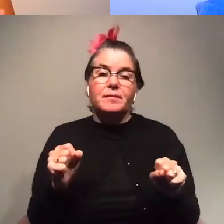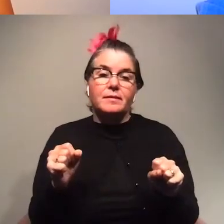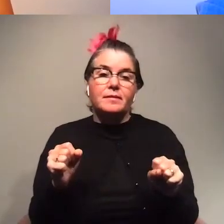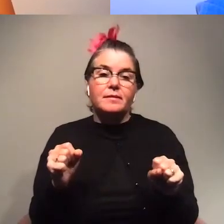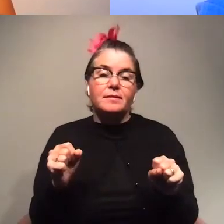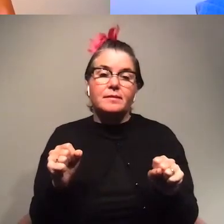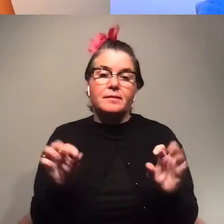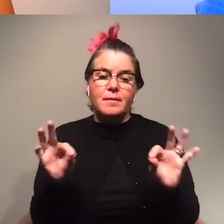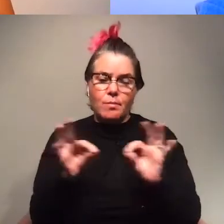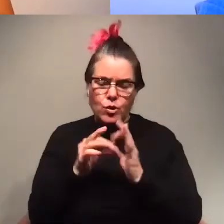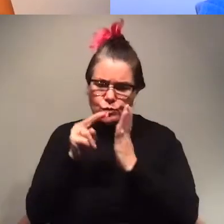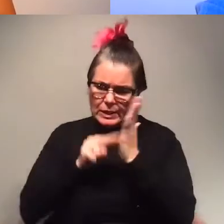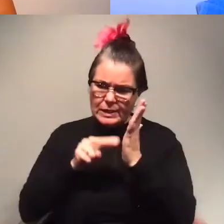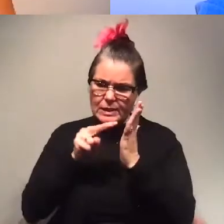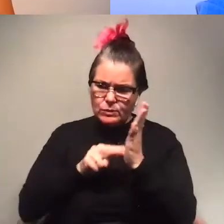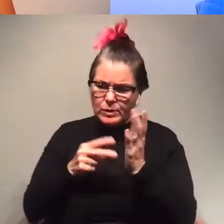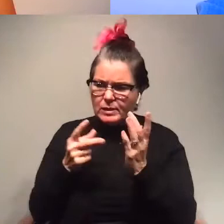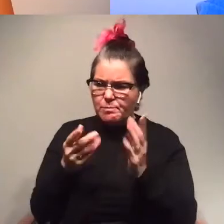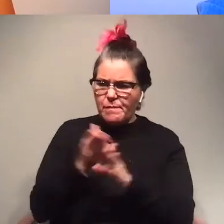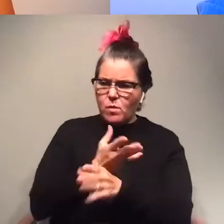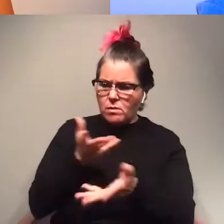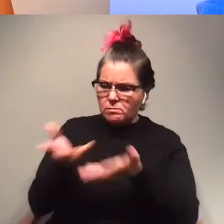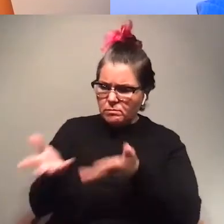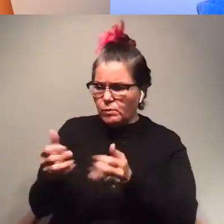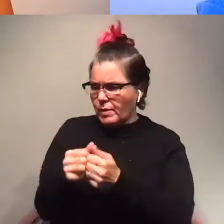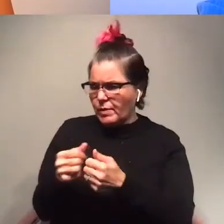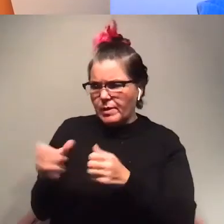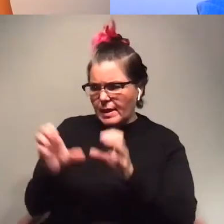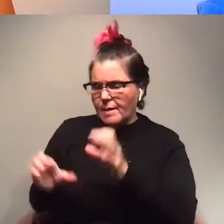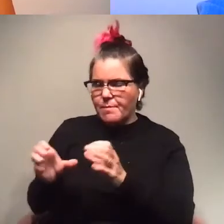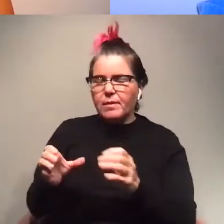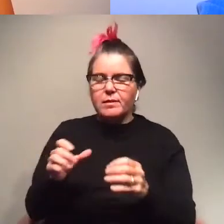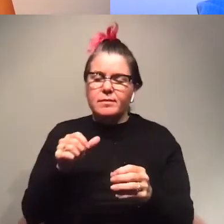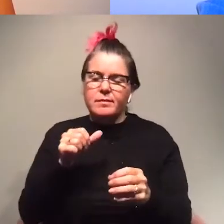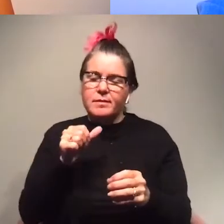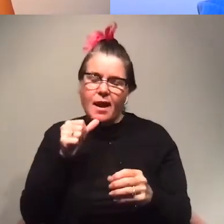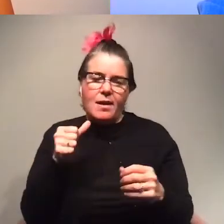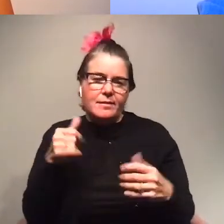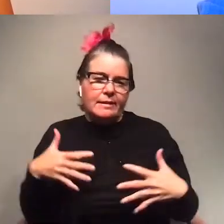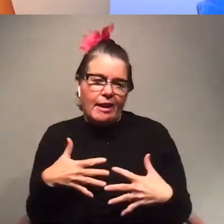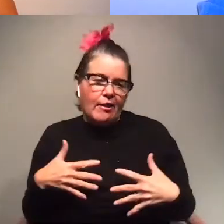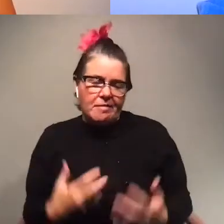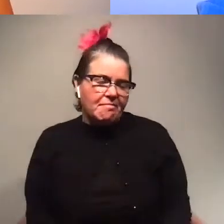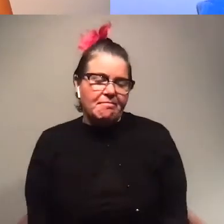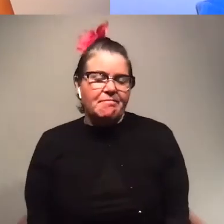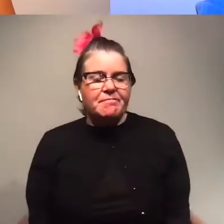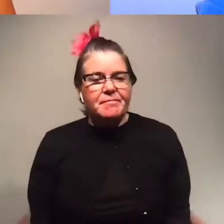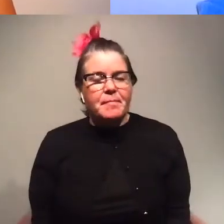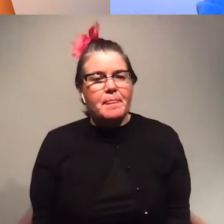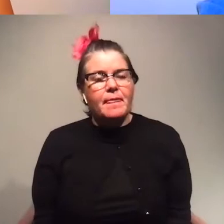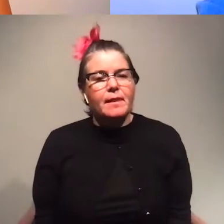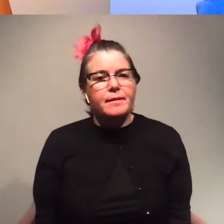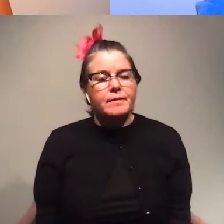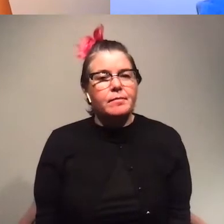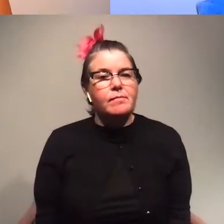we really read up on what we're interacting with, it's not as difficult or as scary. it may seem. Yeah.